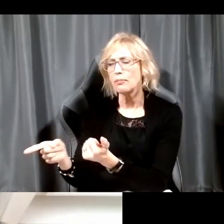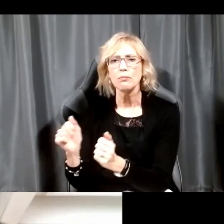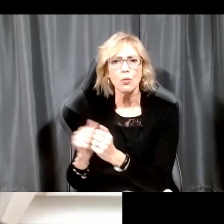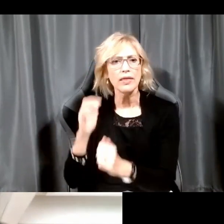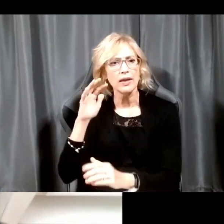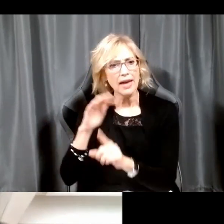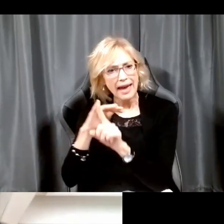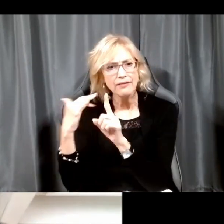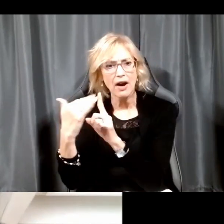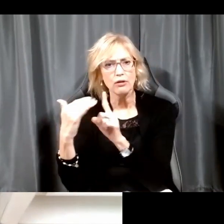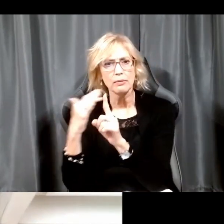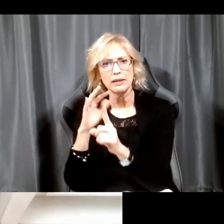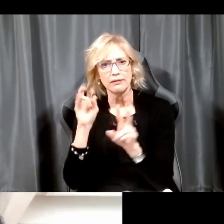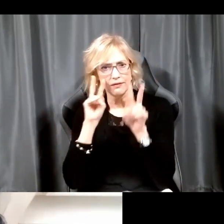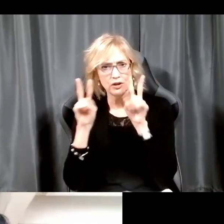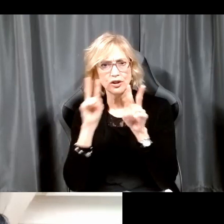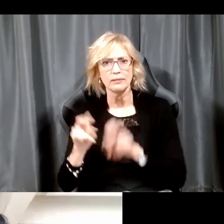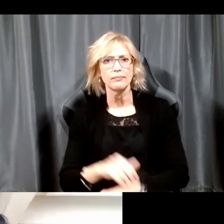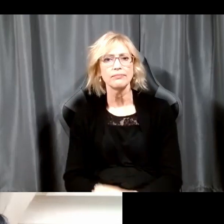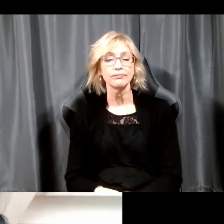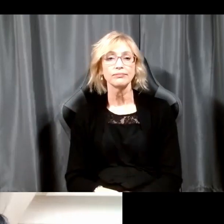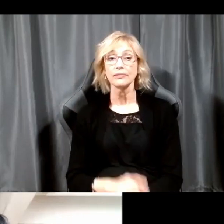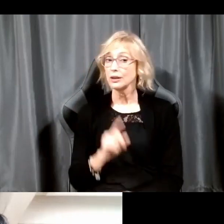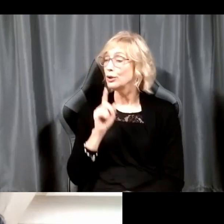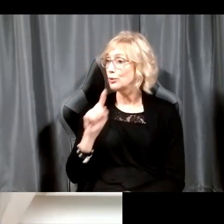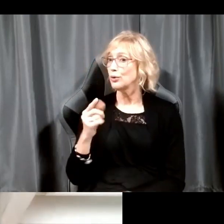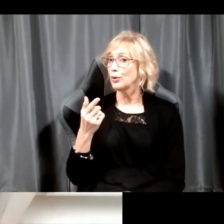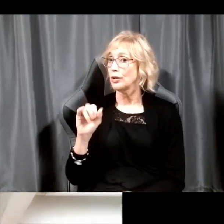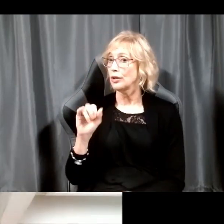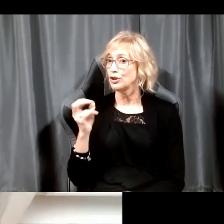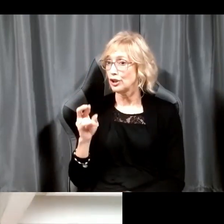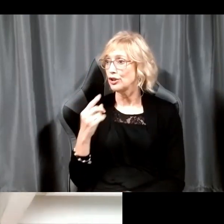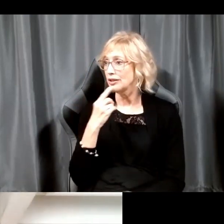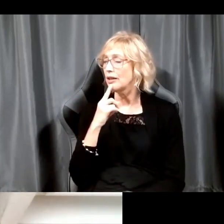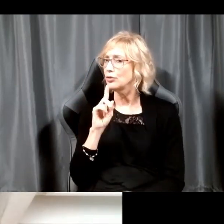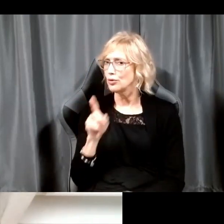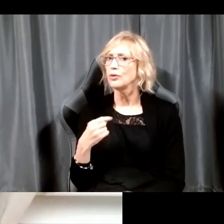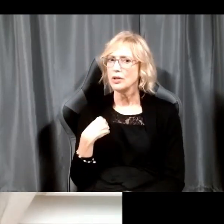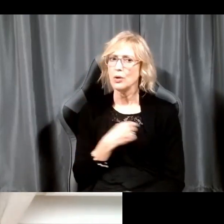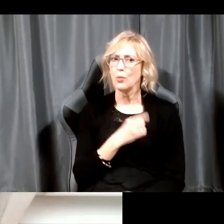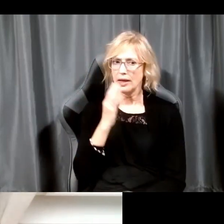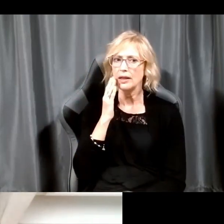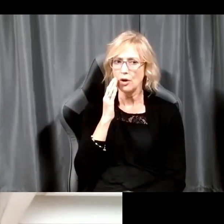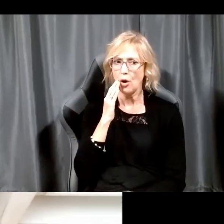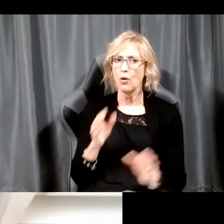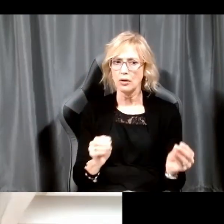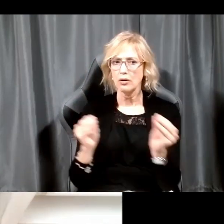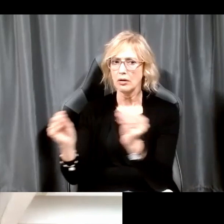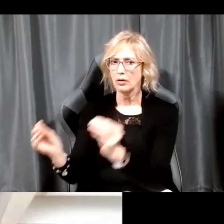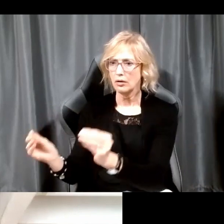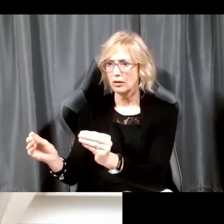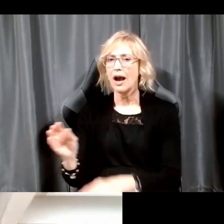their vision. right. That's very true. Yeah, very true. Because we know to present objects on his